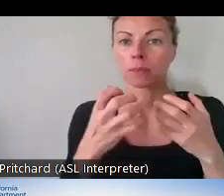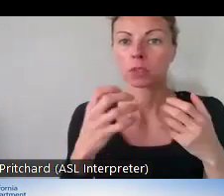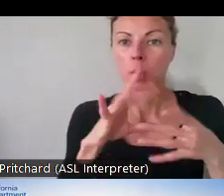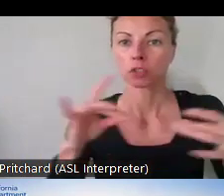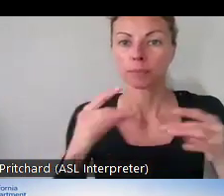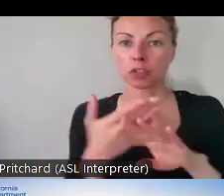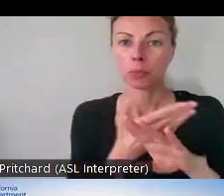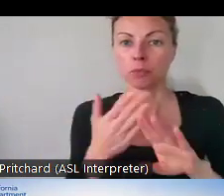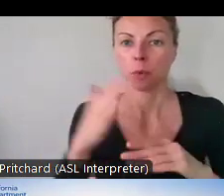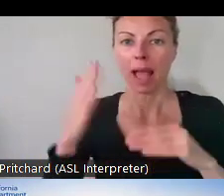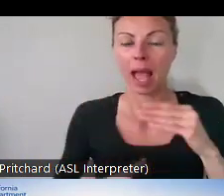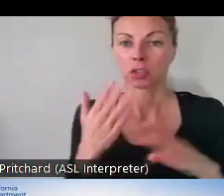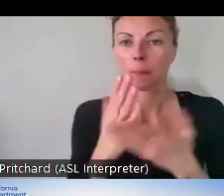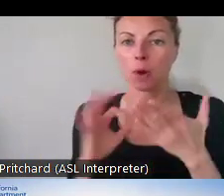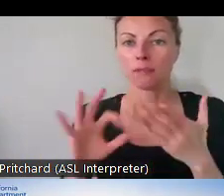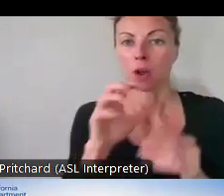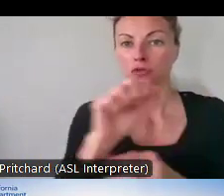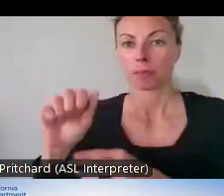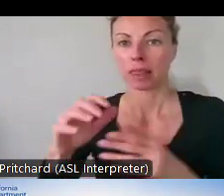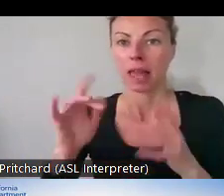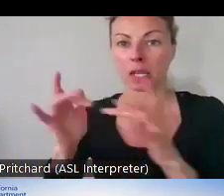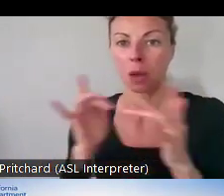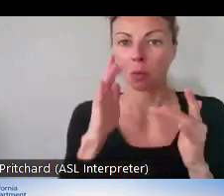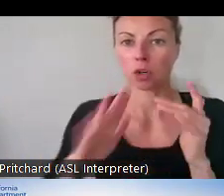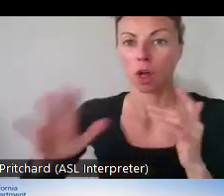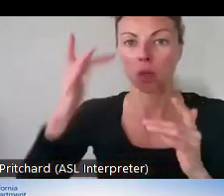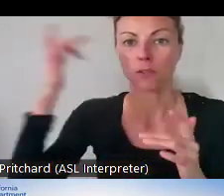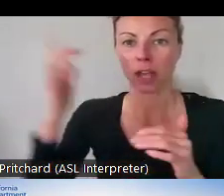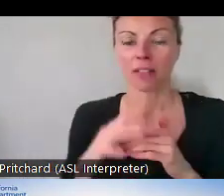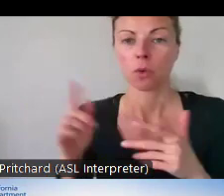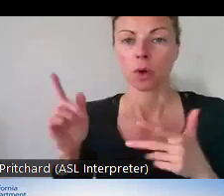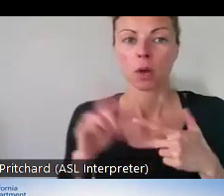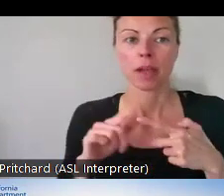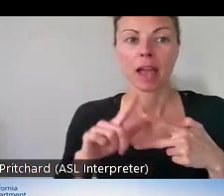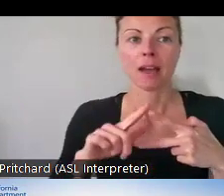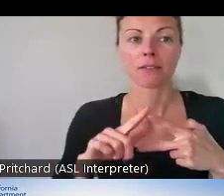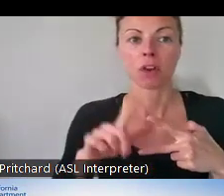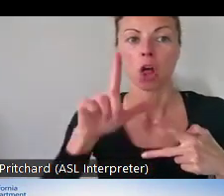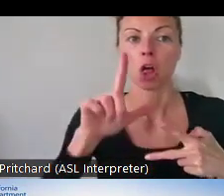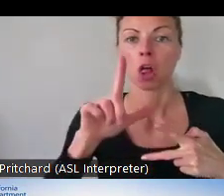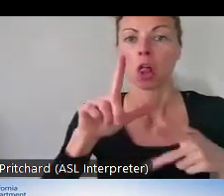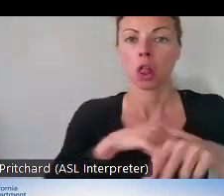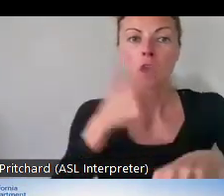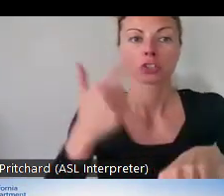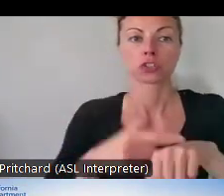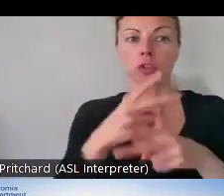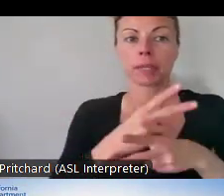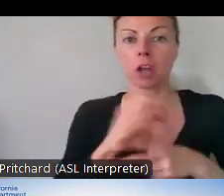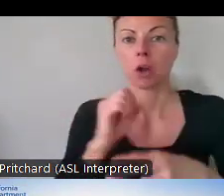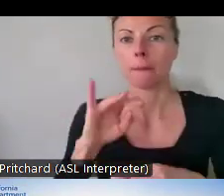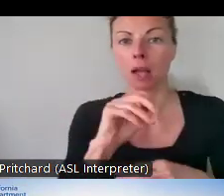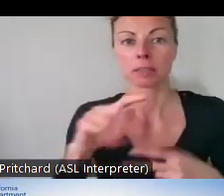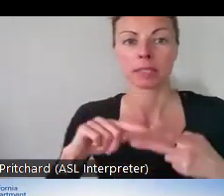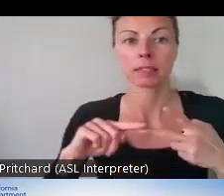of our AAA network across the state as well. And that is the Long-Term Care Ombudsman and the Health Insurance Counseling and Advocacy